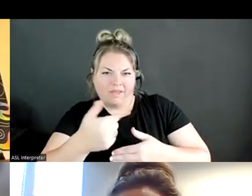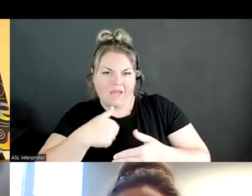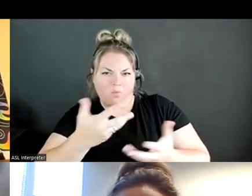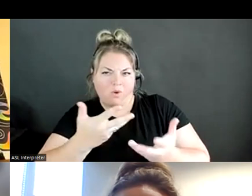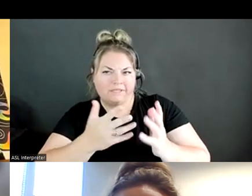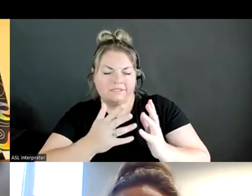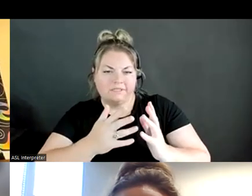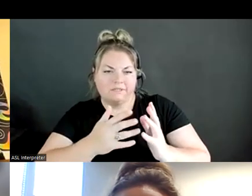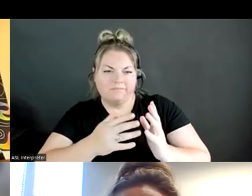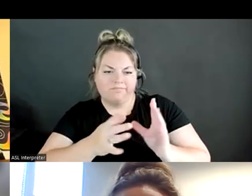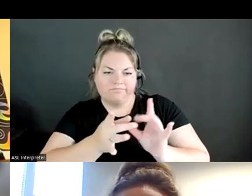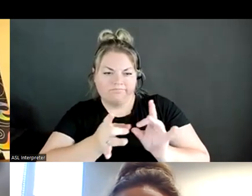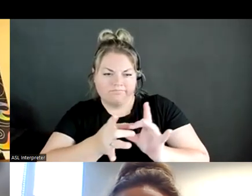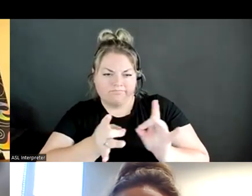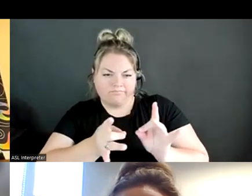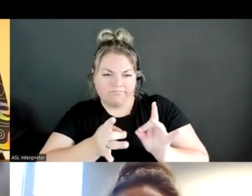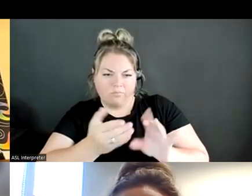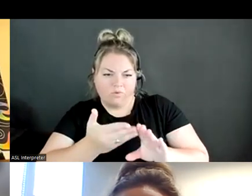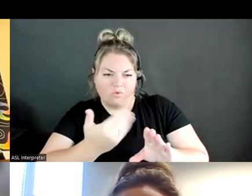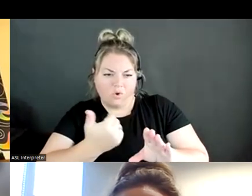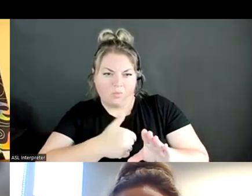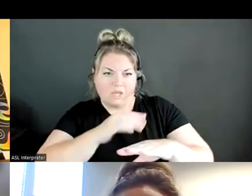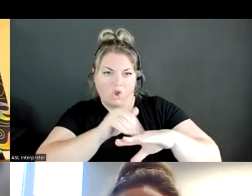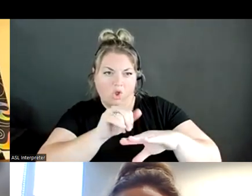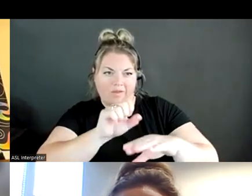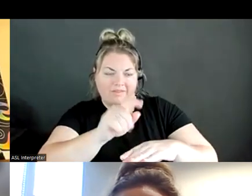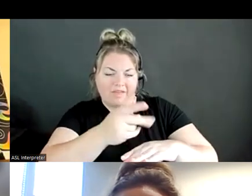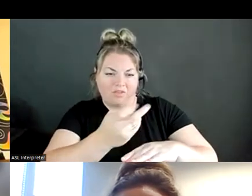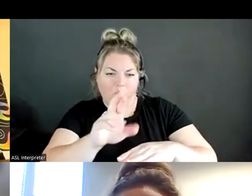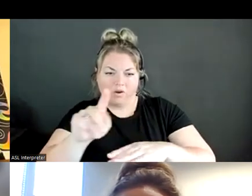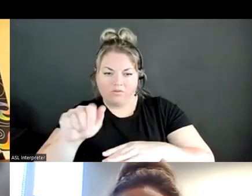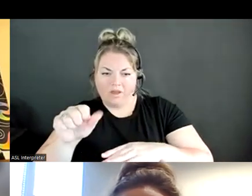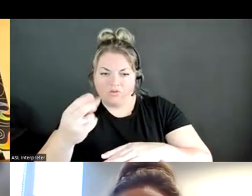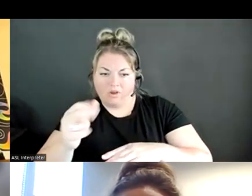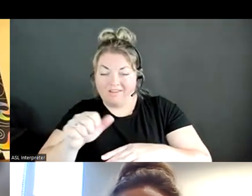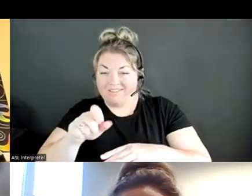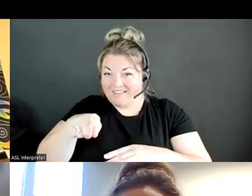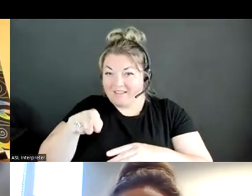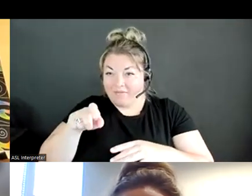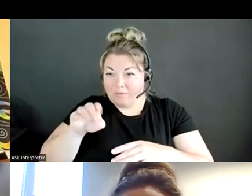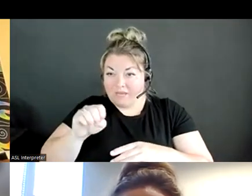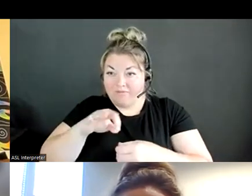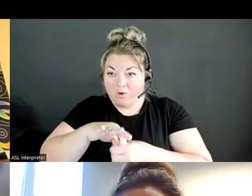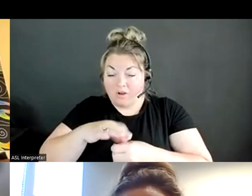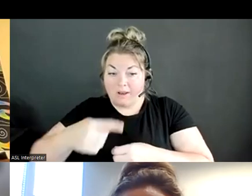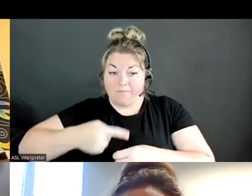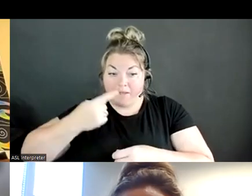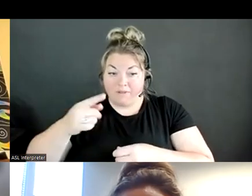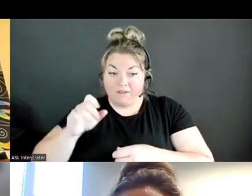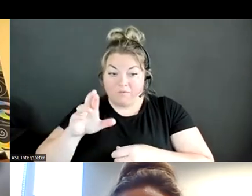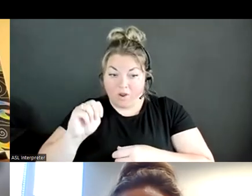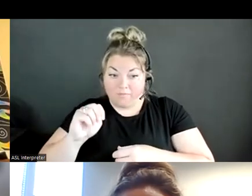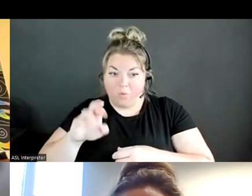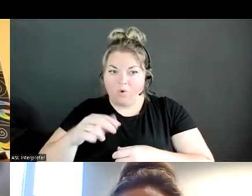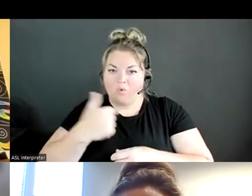before we call on Seth or Tasha, is this something that has to be voted on in a public forum, or is this something that can